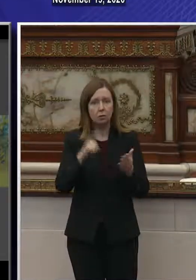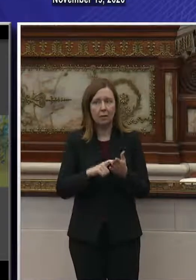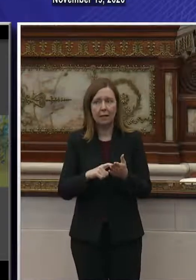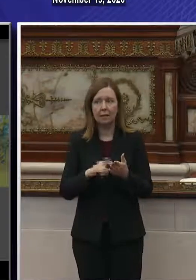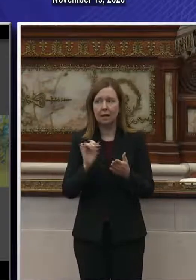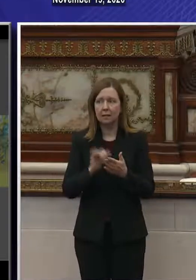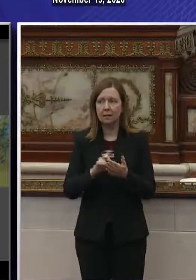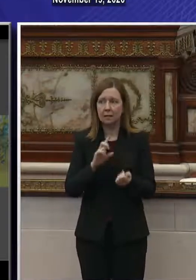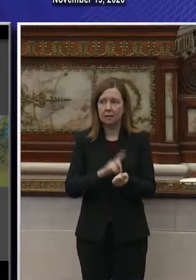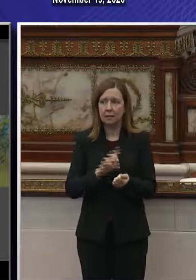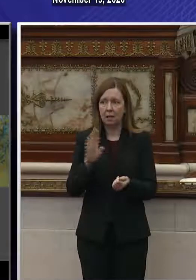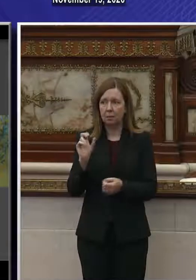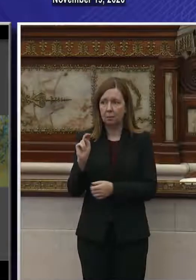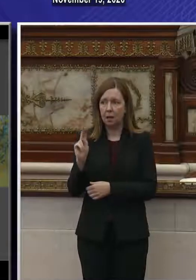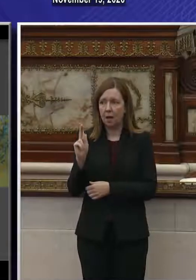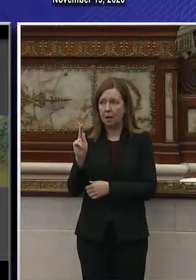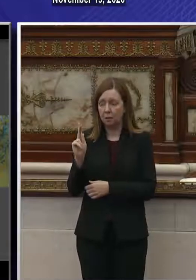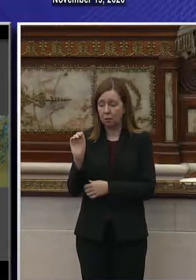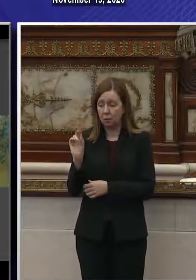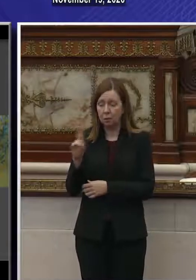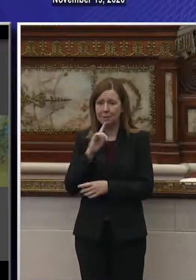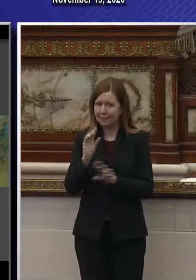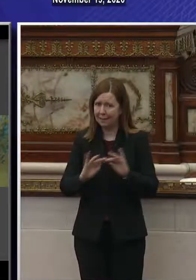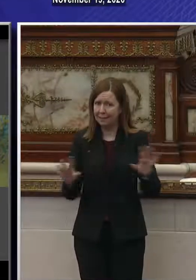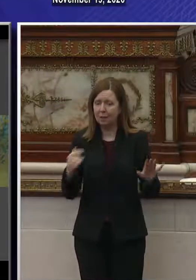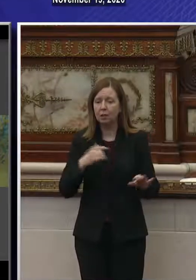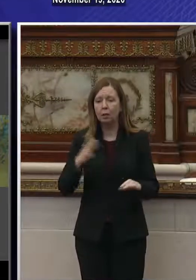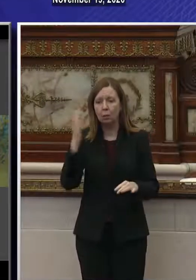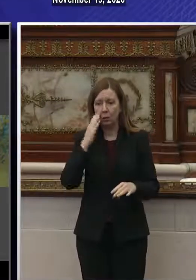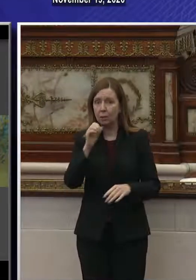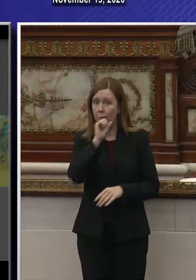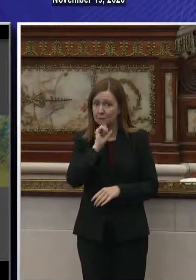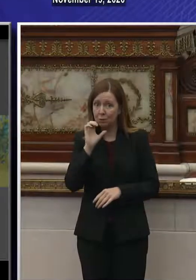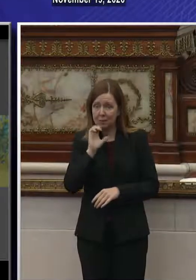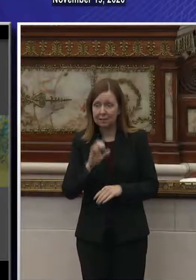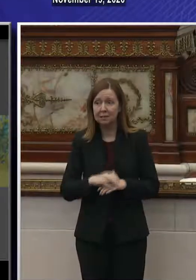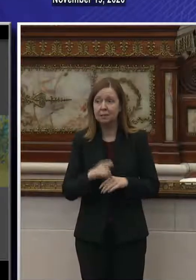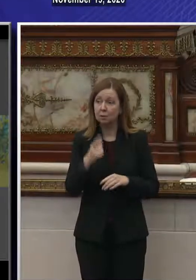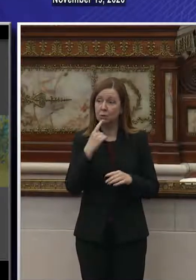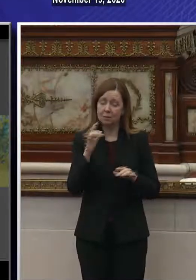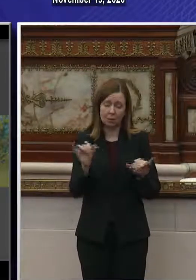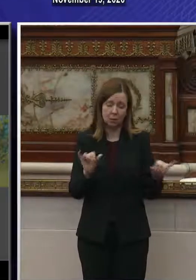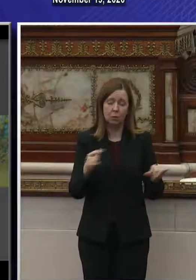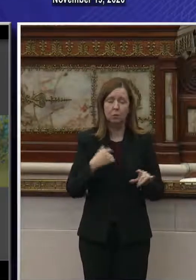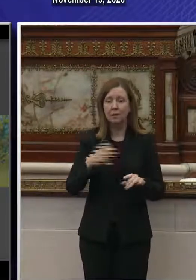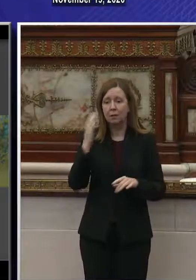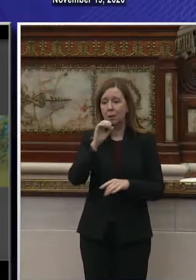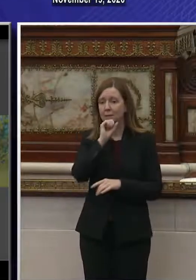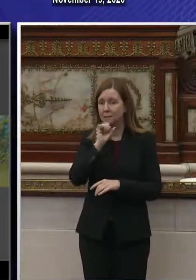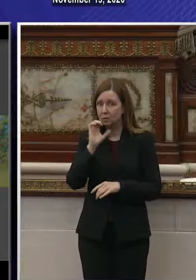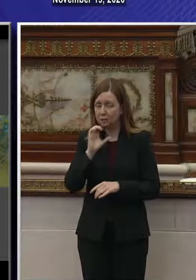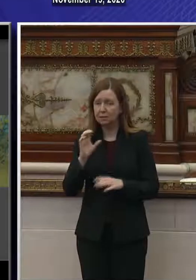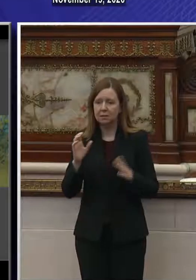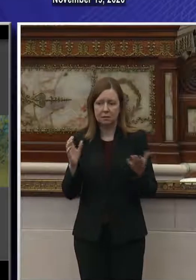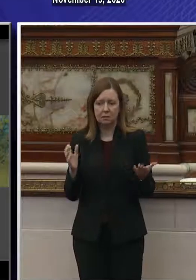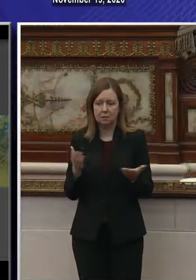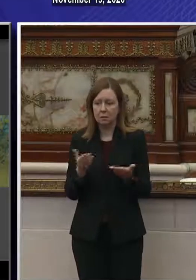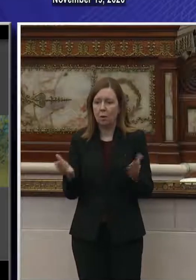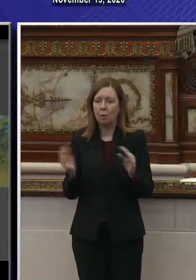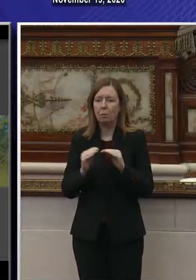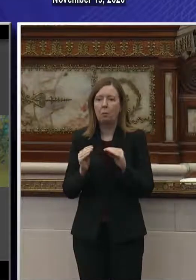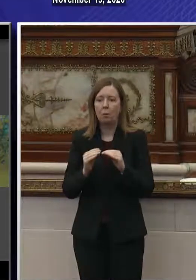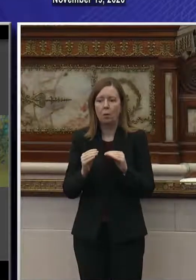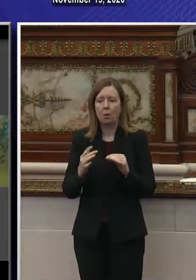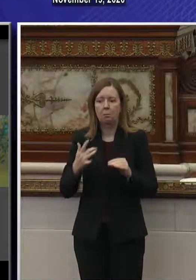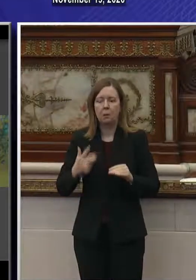think that Dr. Bonk said this very clearly, we know our elderly, and you said this too, Dr. Sanford, we know our elderly and our seniors are